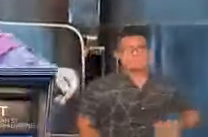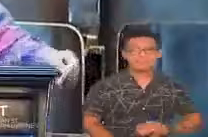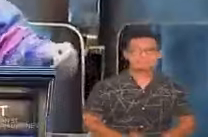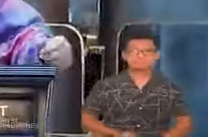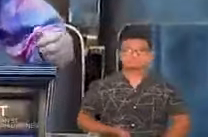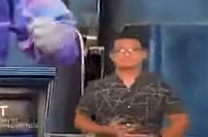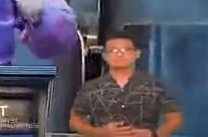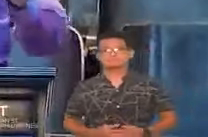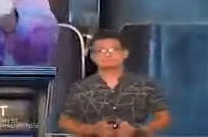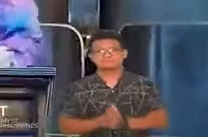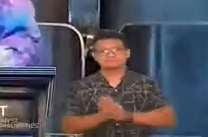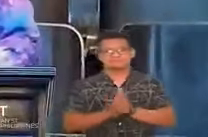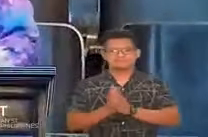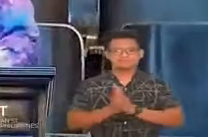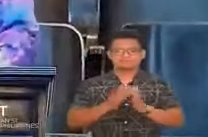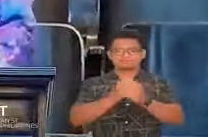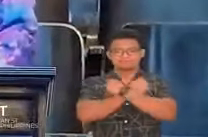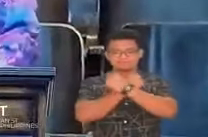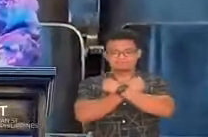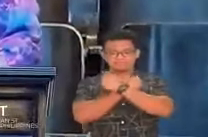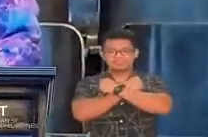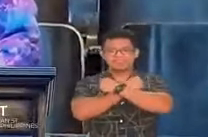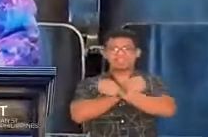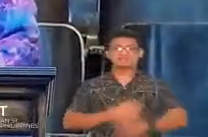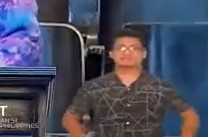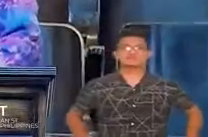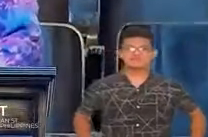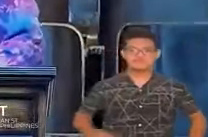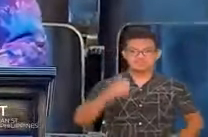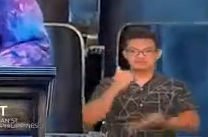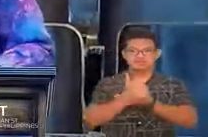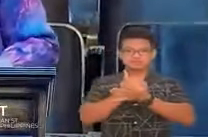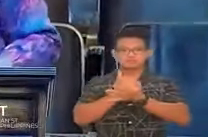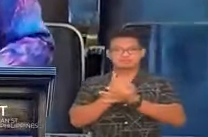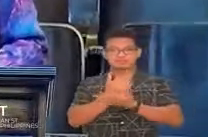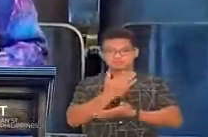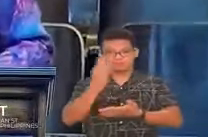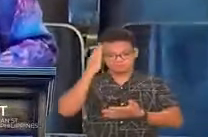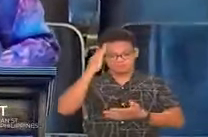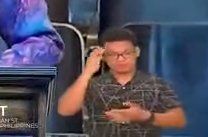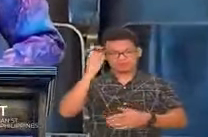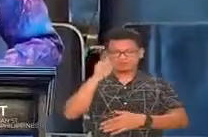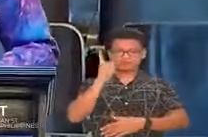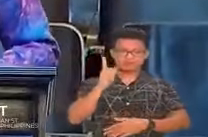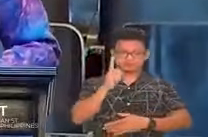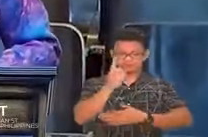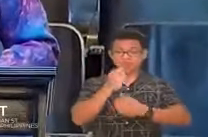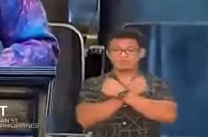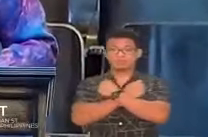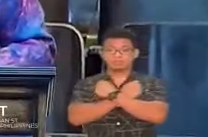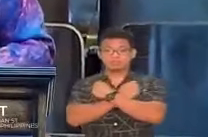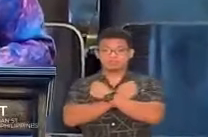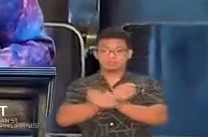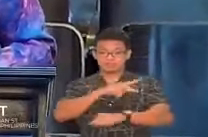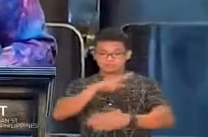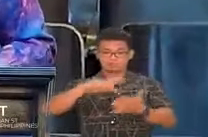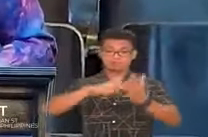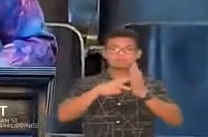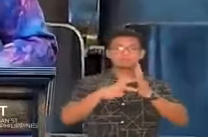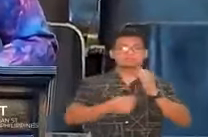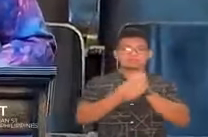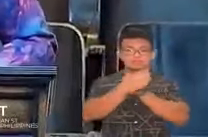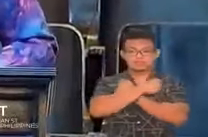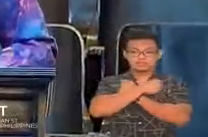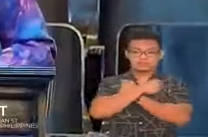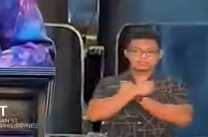Love, love, love. Amen. Do you know what love is? Love is an island